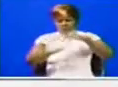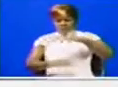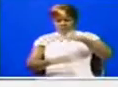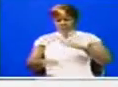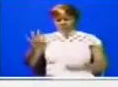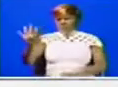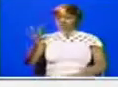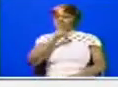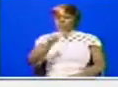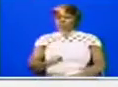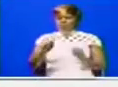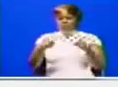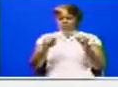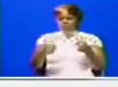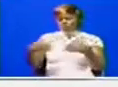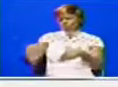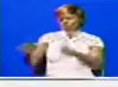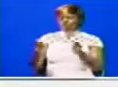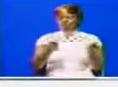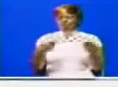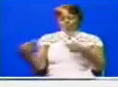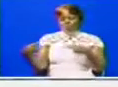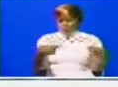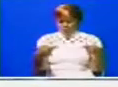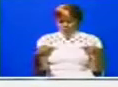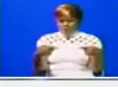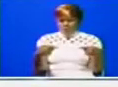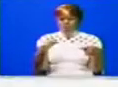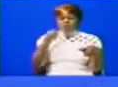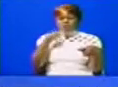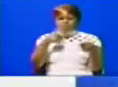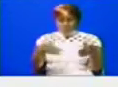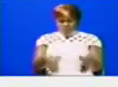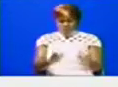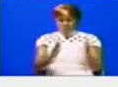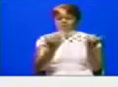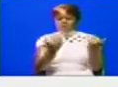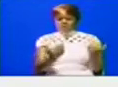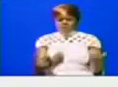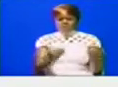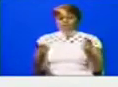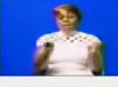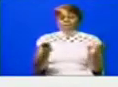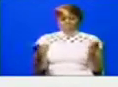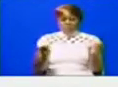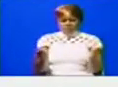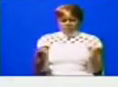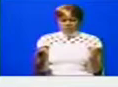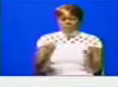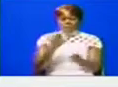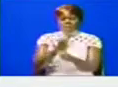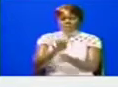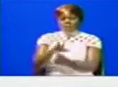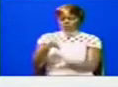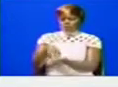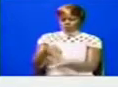are likely to lose the battles. New approaches are required in management of many